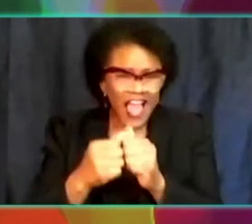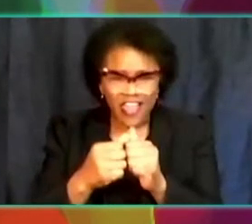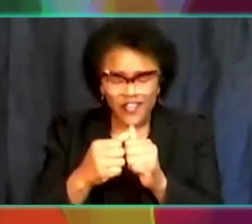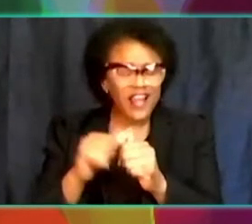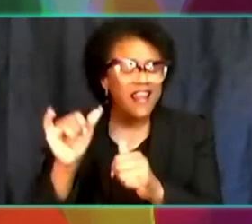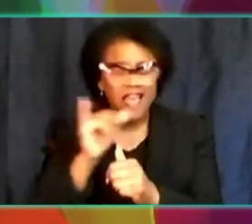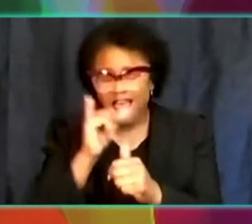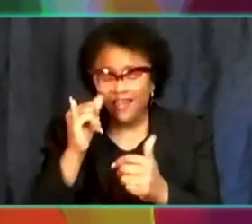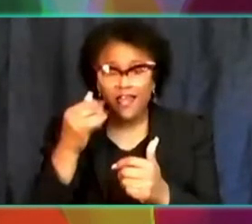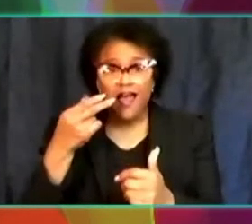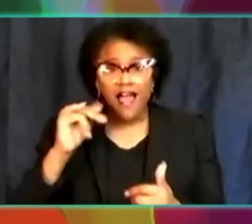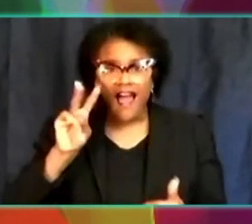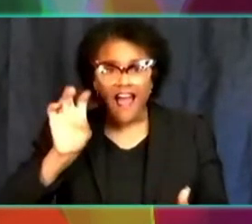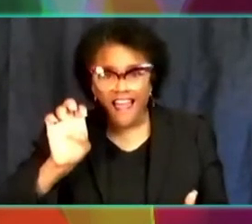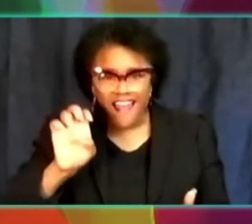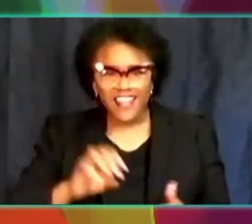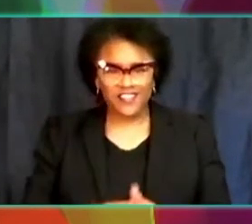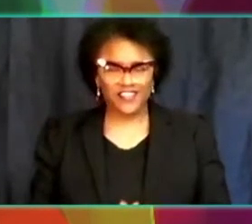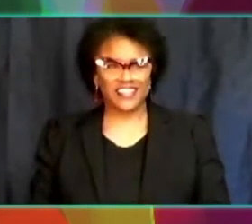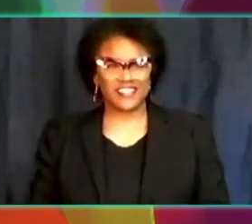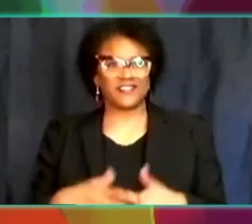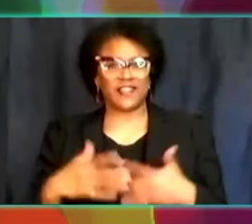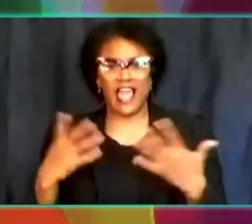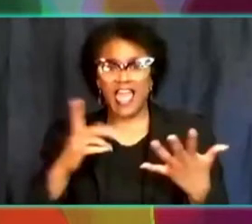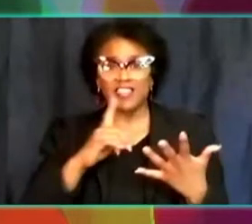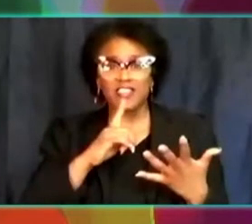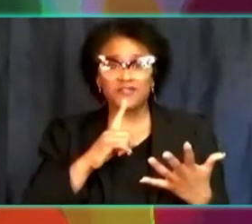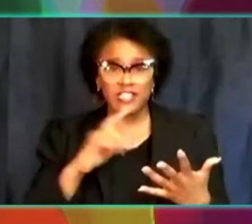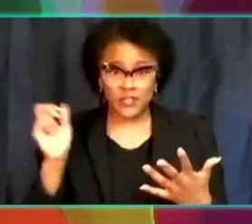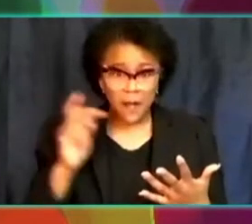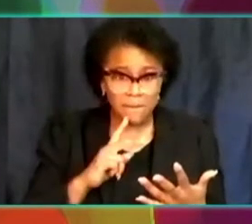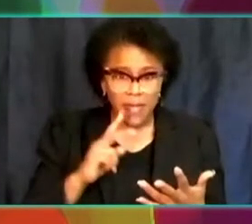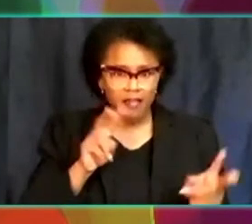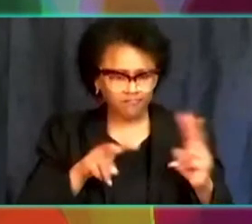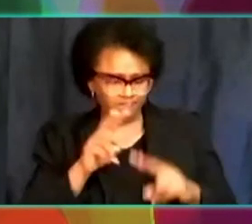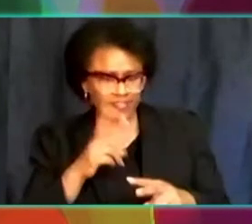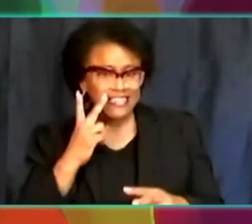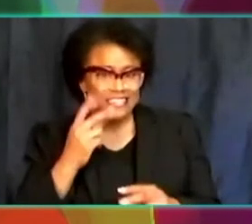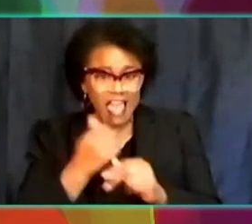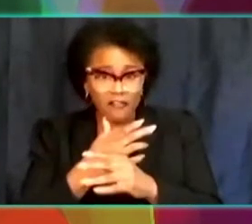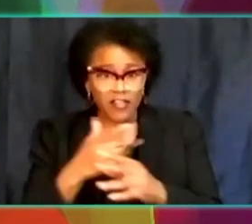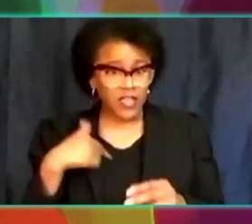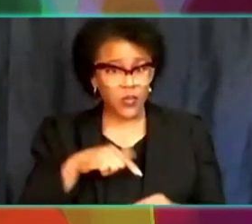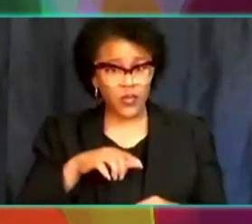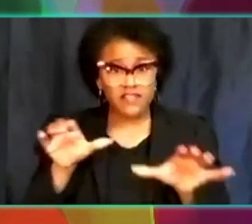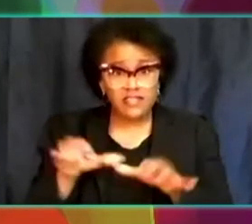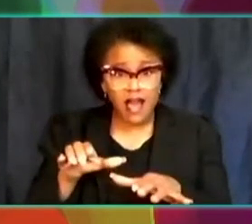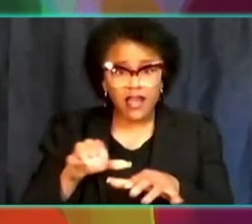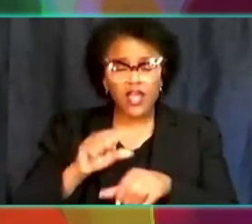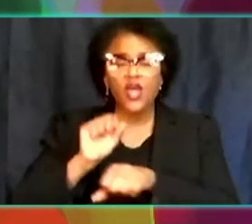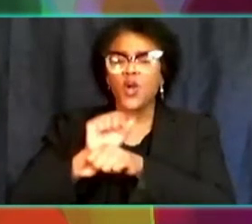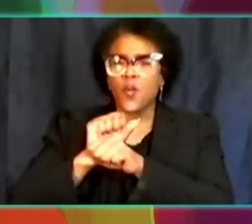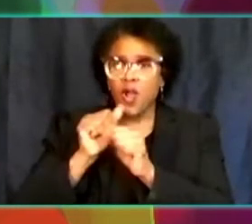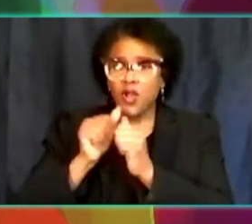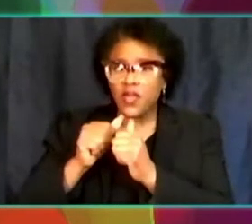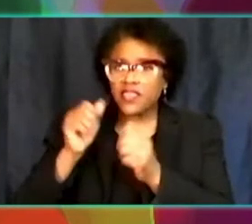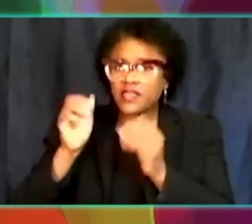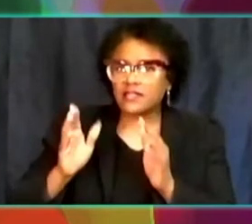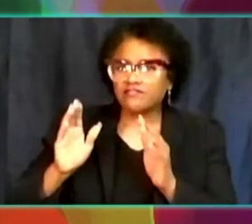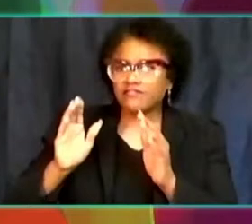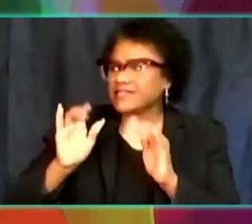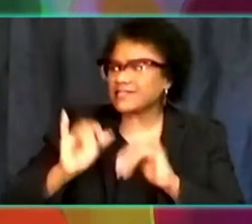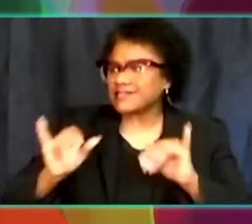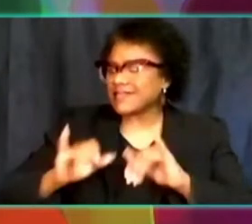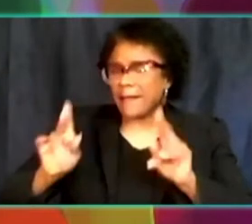or something. And then just to come back and see what we've been able to do. And then just like to be able to work with the same folks over and over again and just have